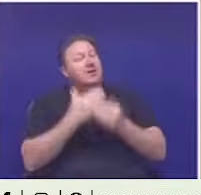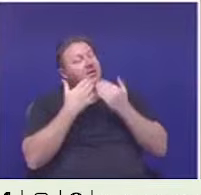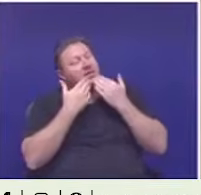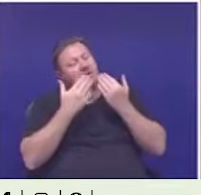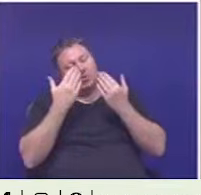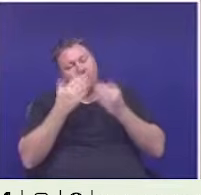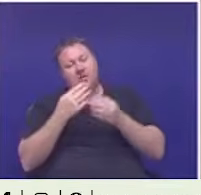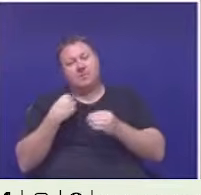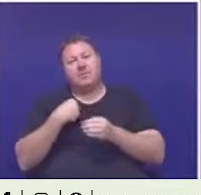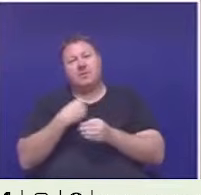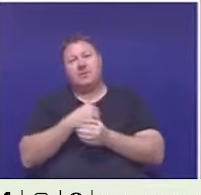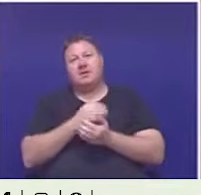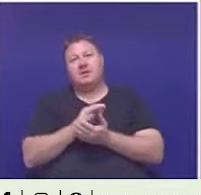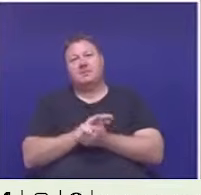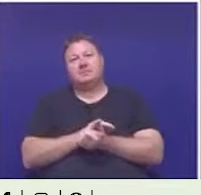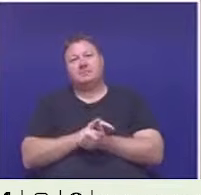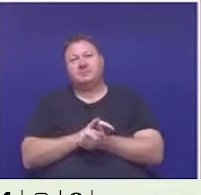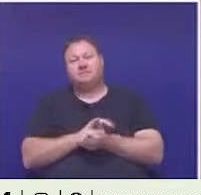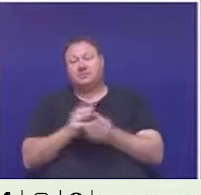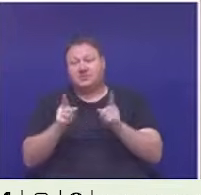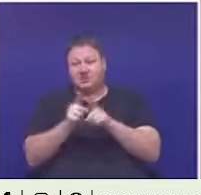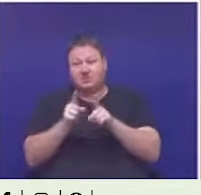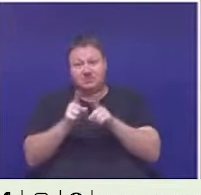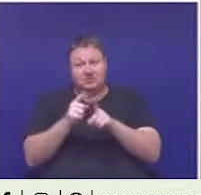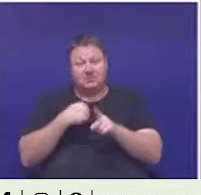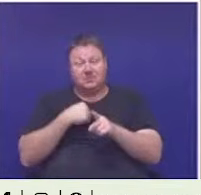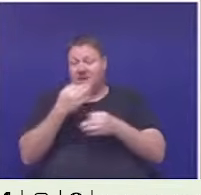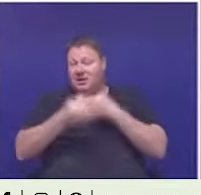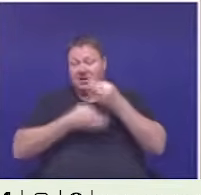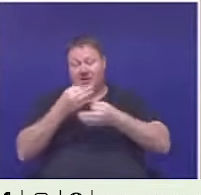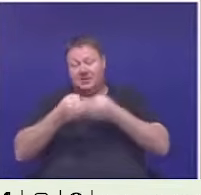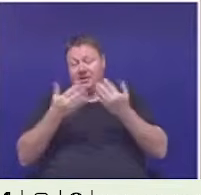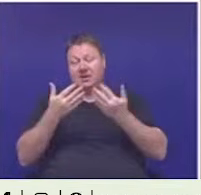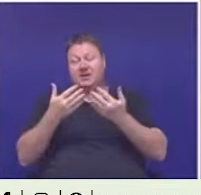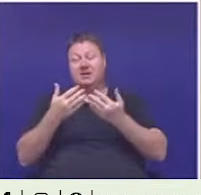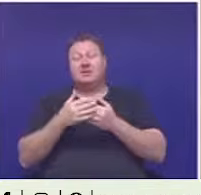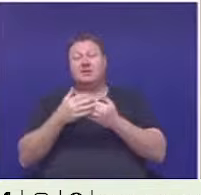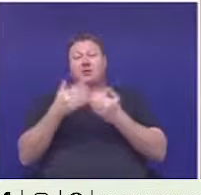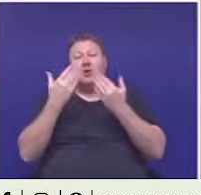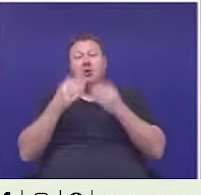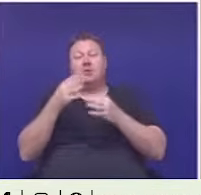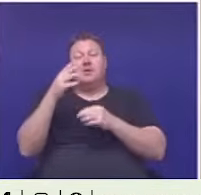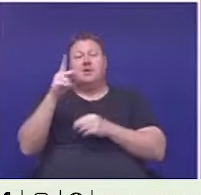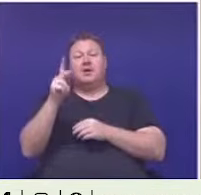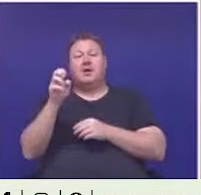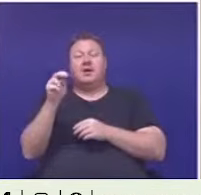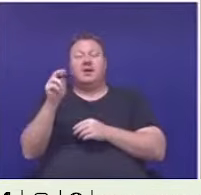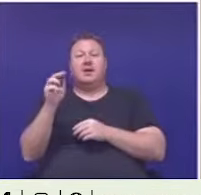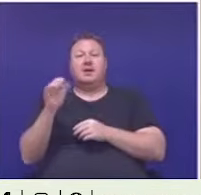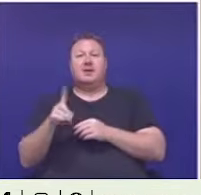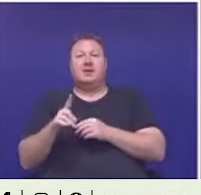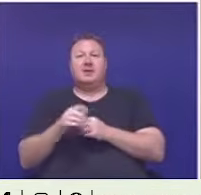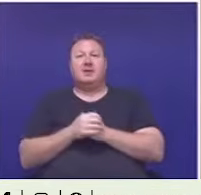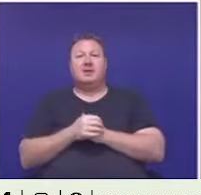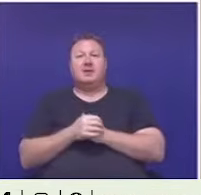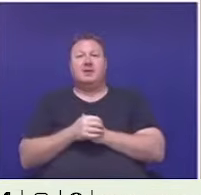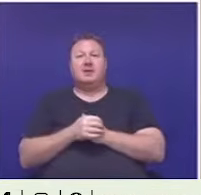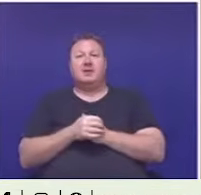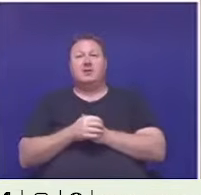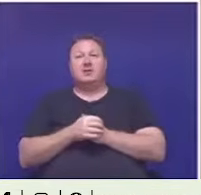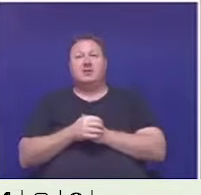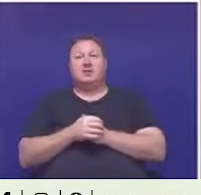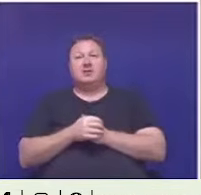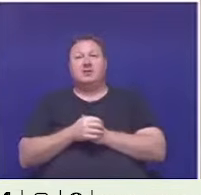you very much, Honourable Member. Like as I was explaining to Honourable Kennedy, that the province has done a number of things. Number